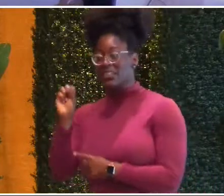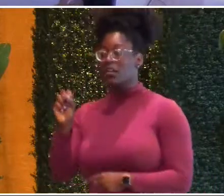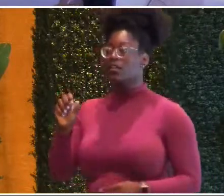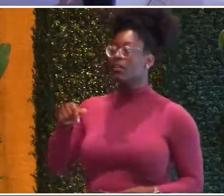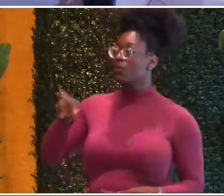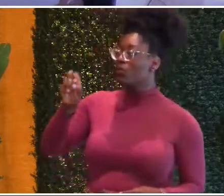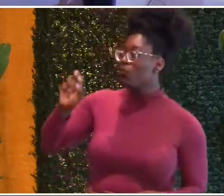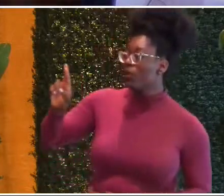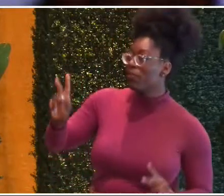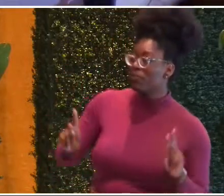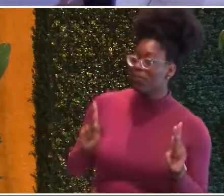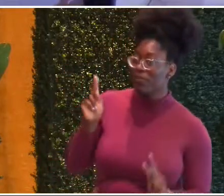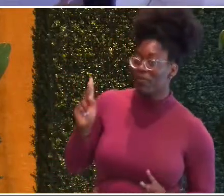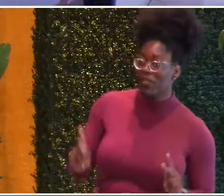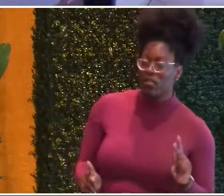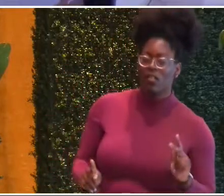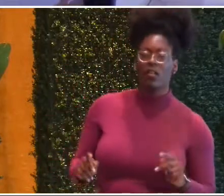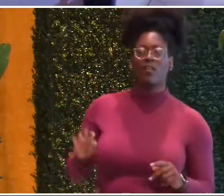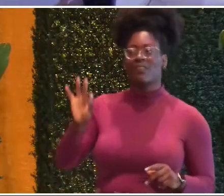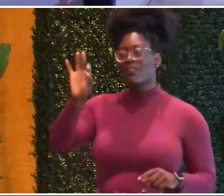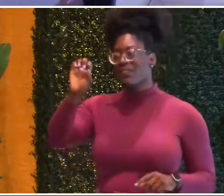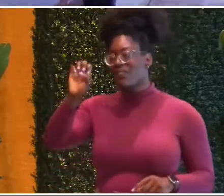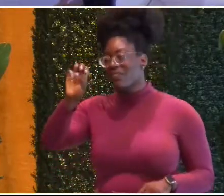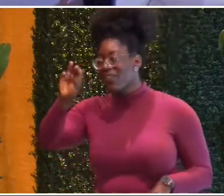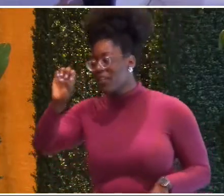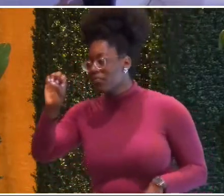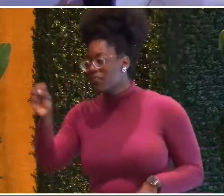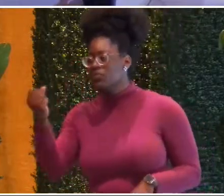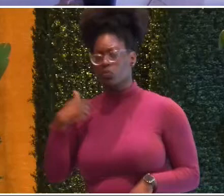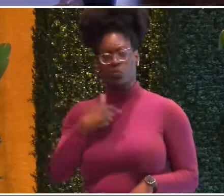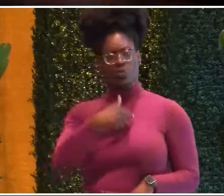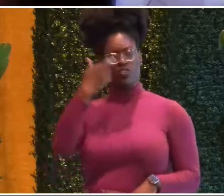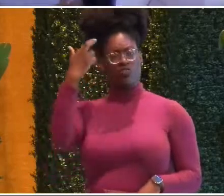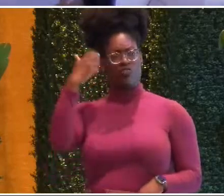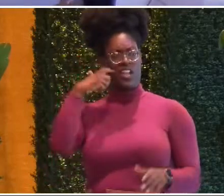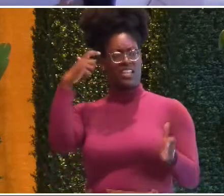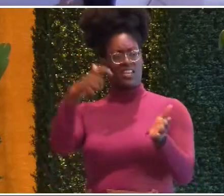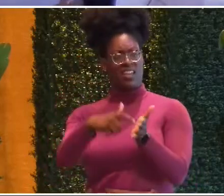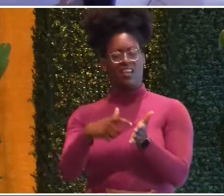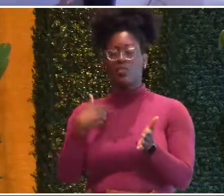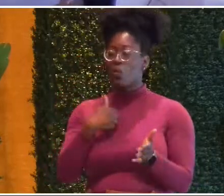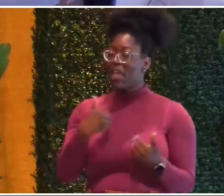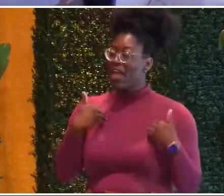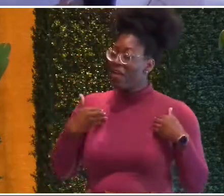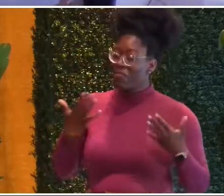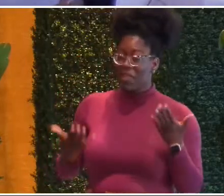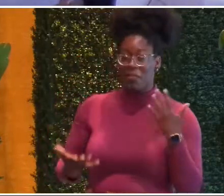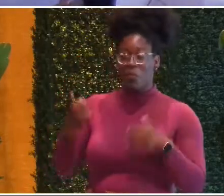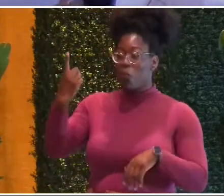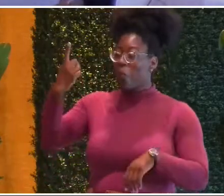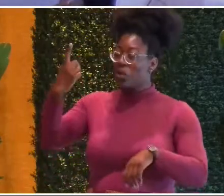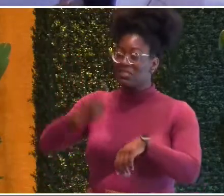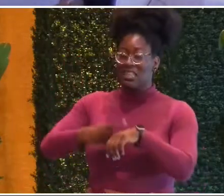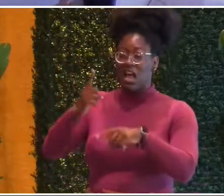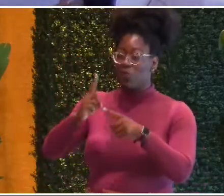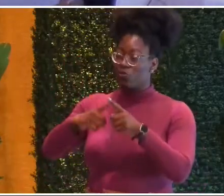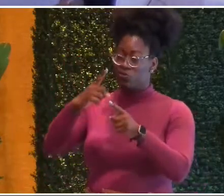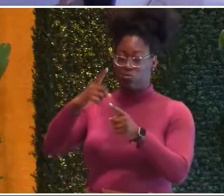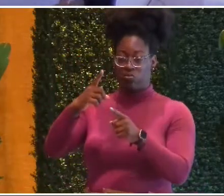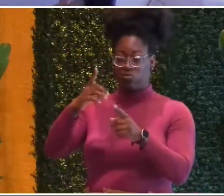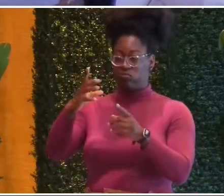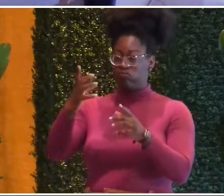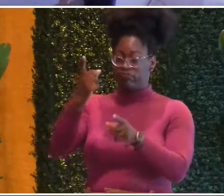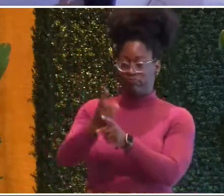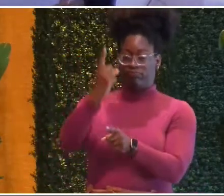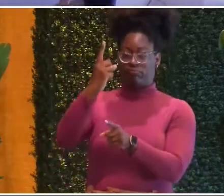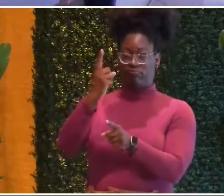right the first time. But still, there are still some people that believe in this hustle culture mentality,